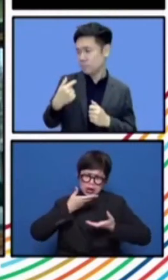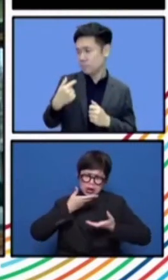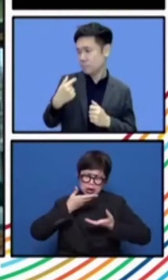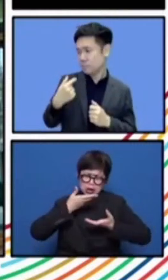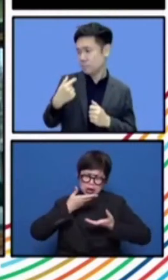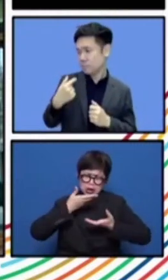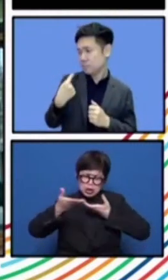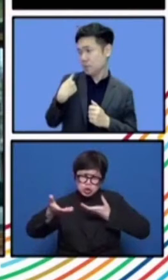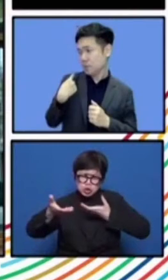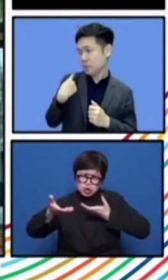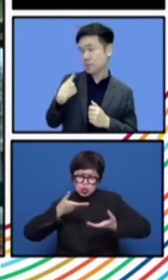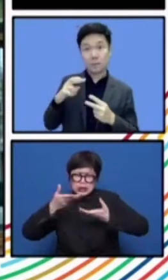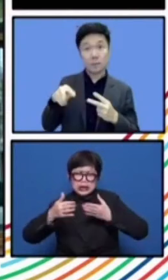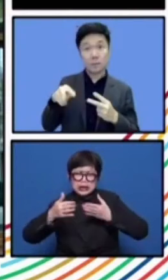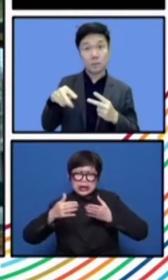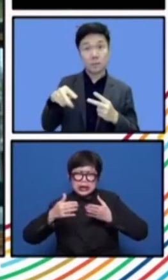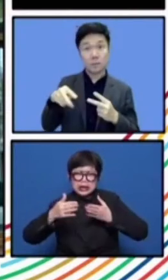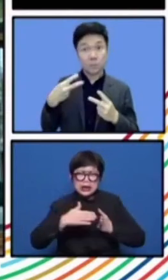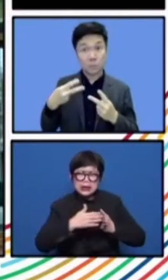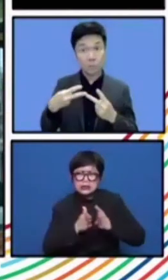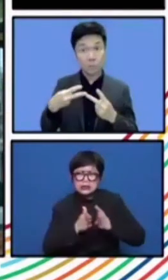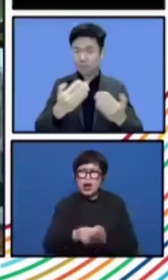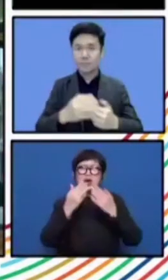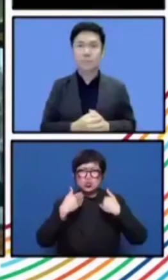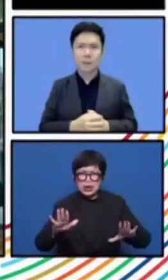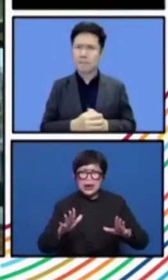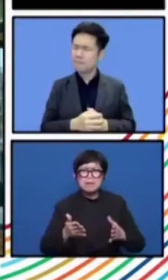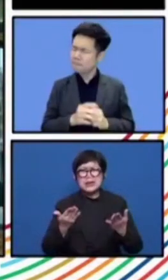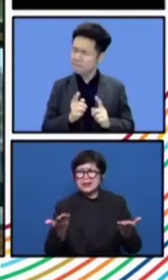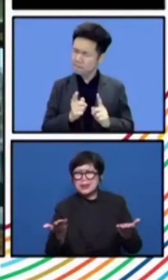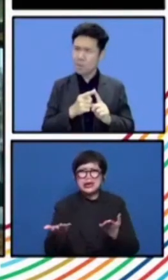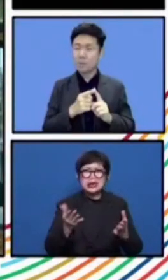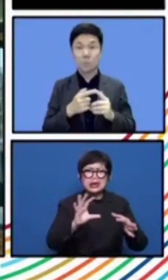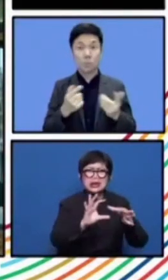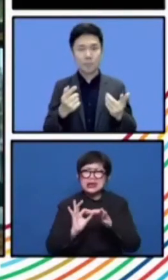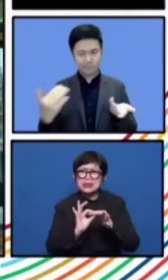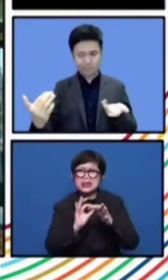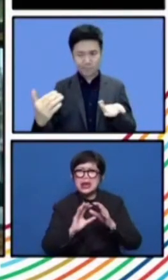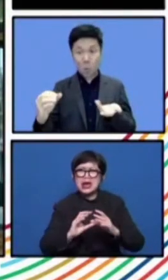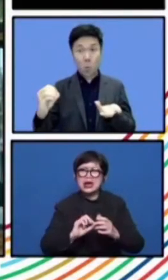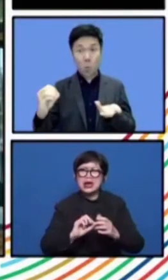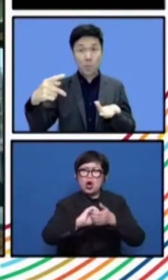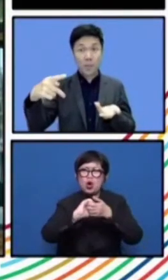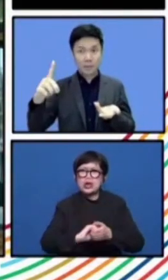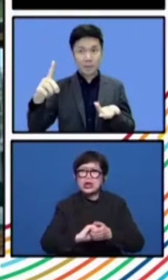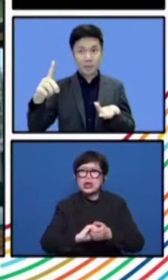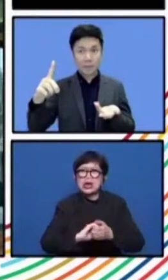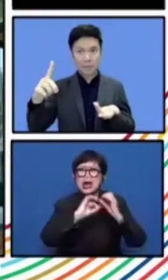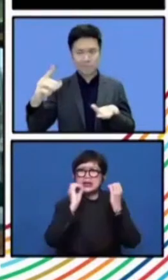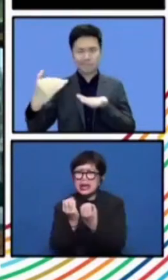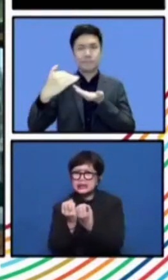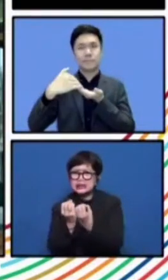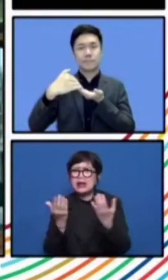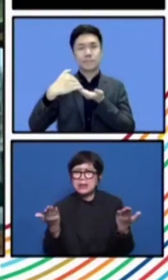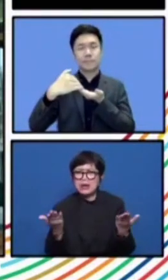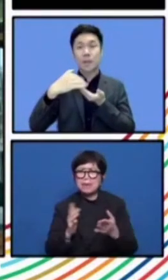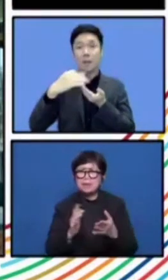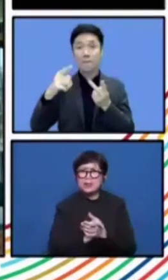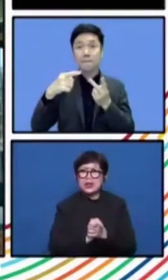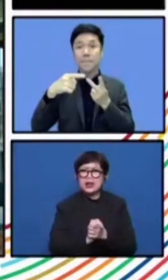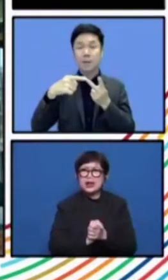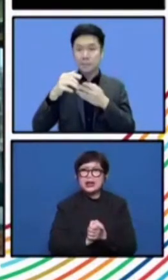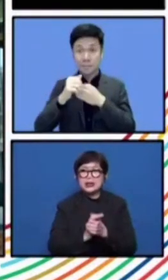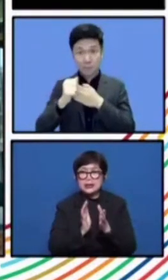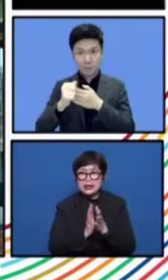on Partnership of the organization of person with disabilities and the leadership of personal disabilities